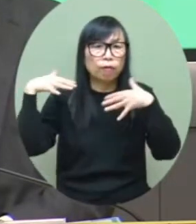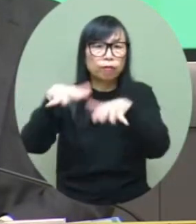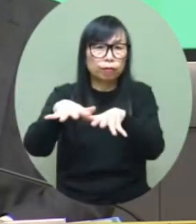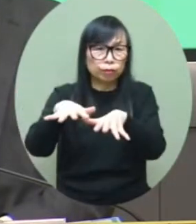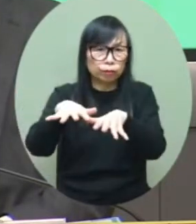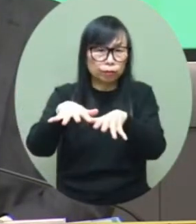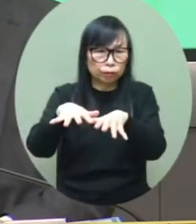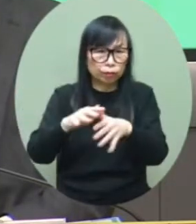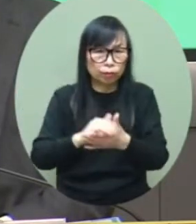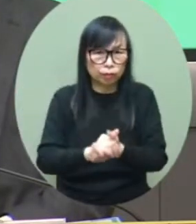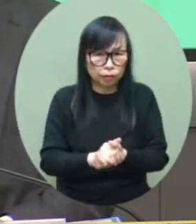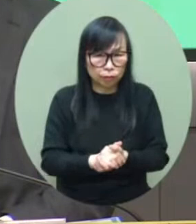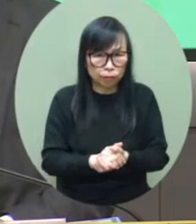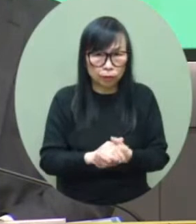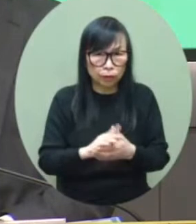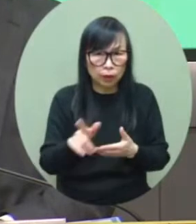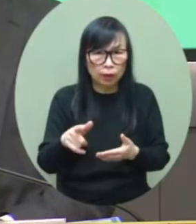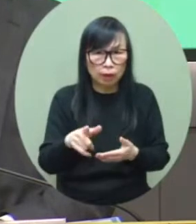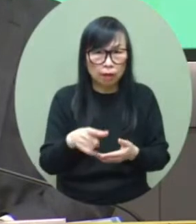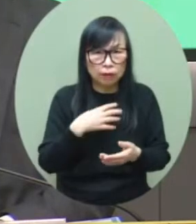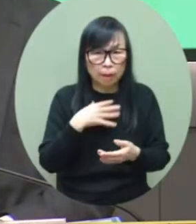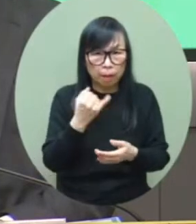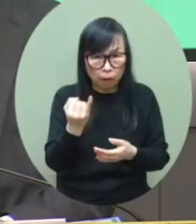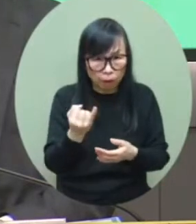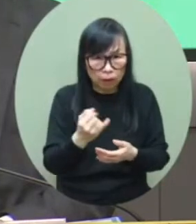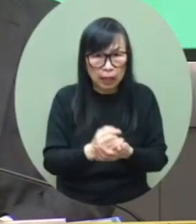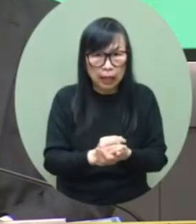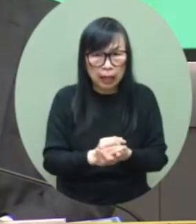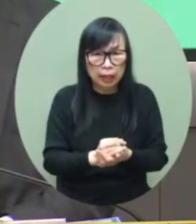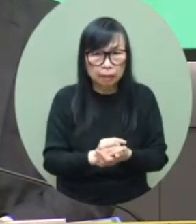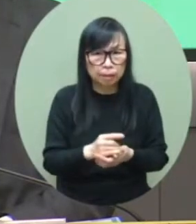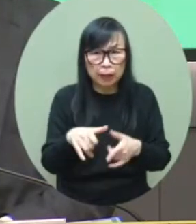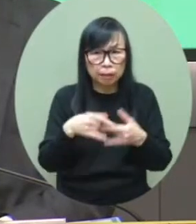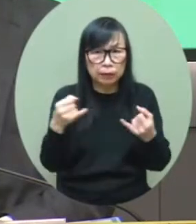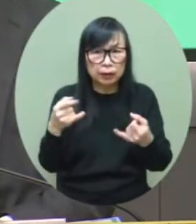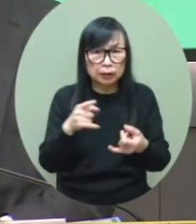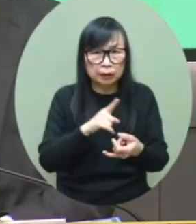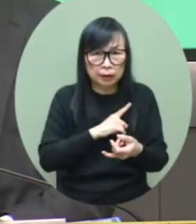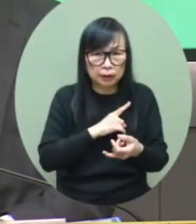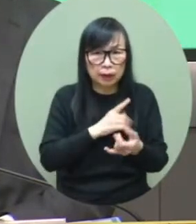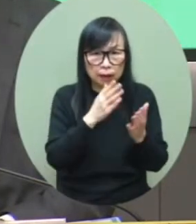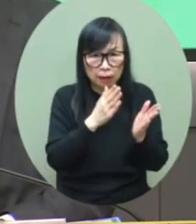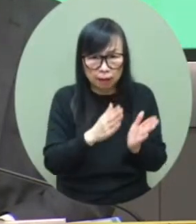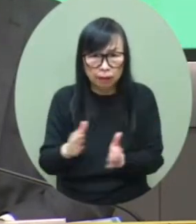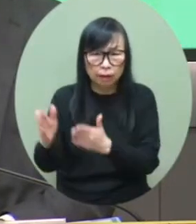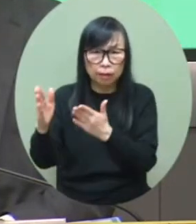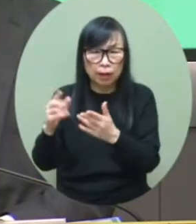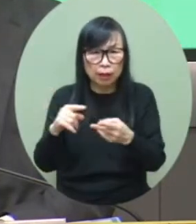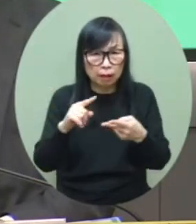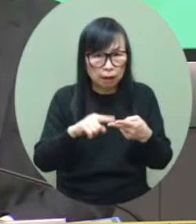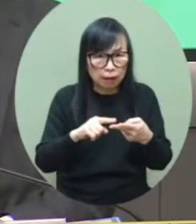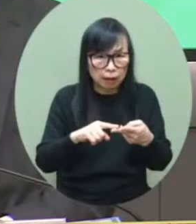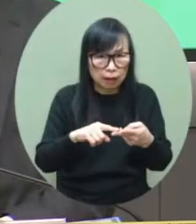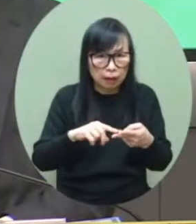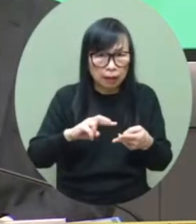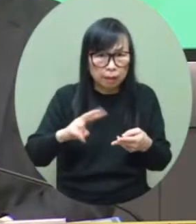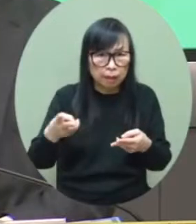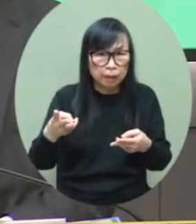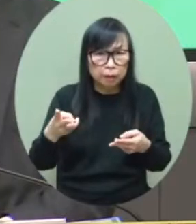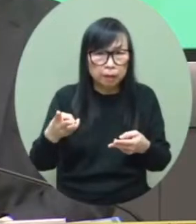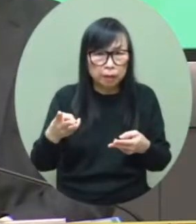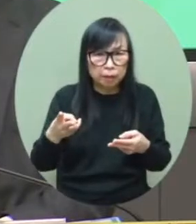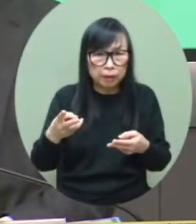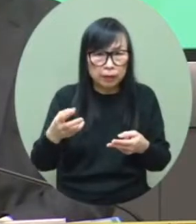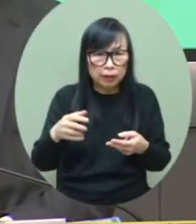rush at the border at the same time. It won't be good because it actually may not meet